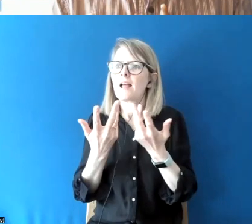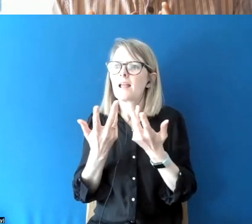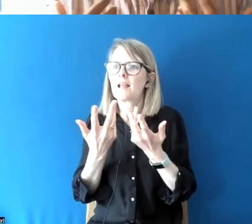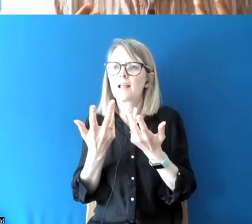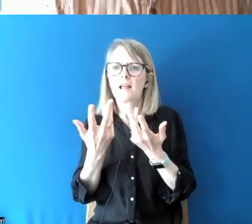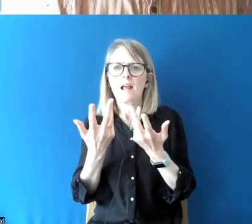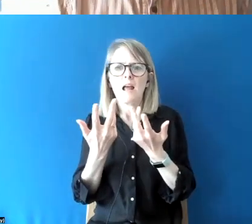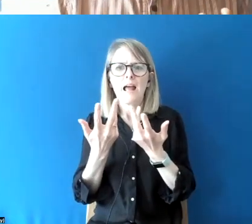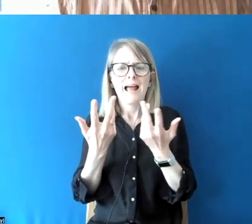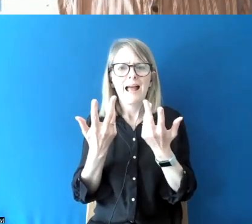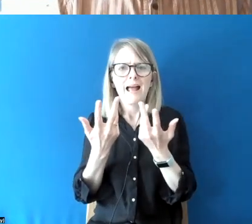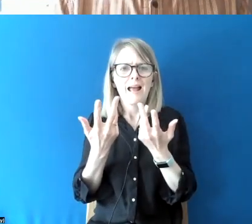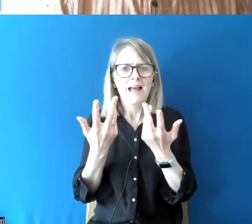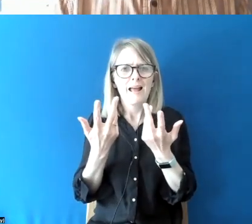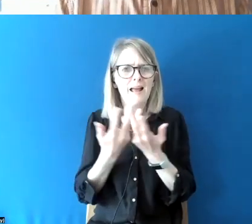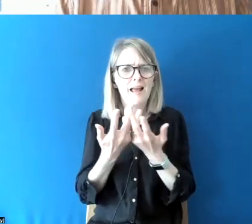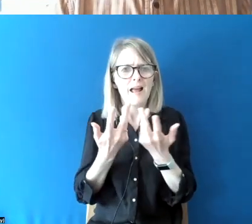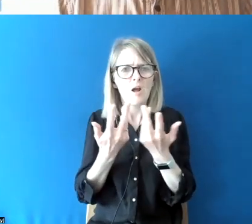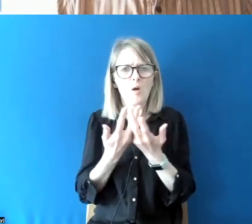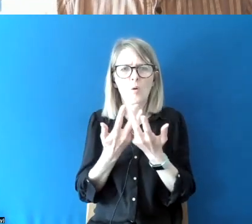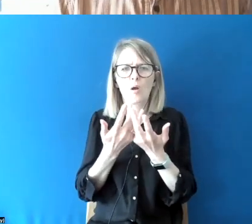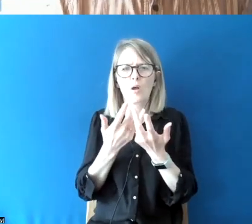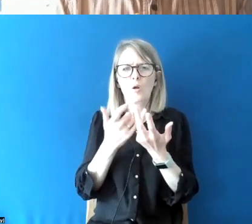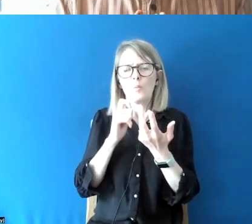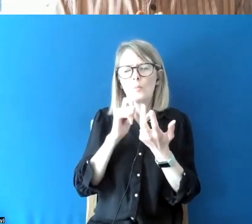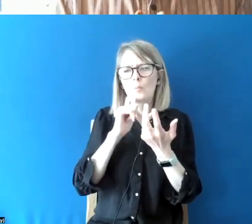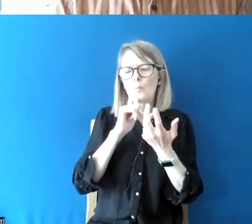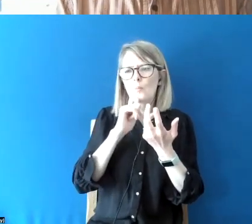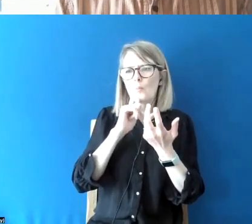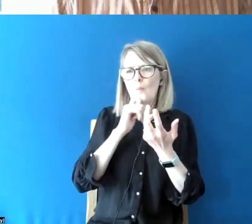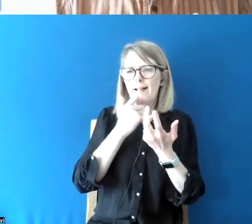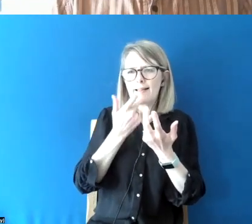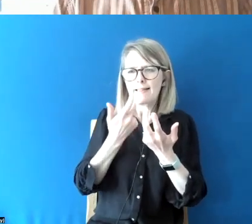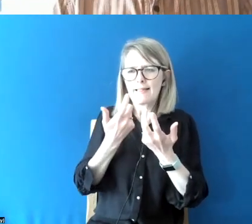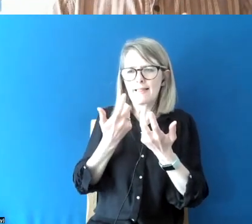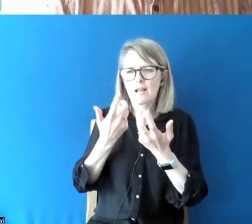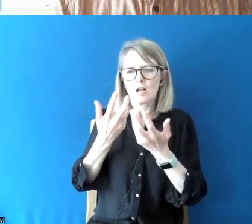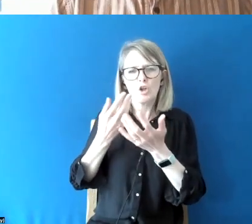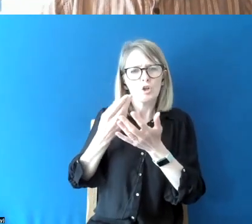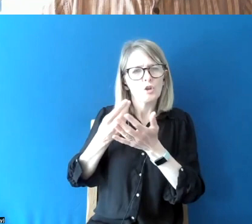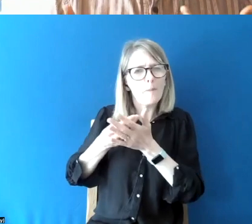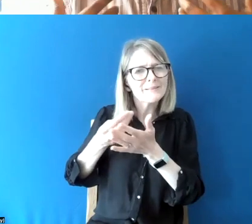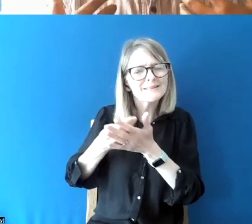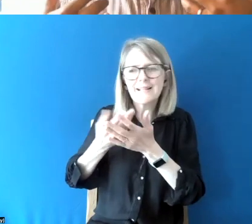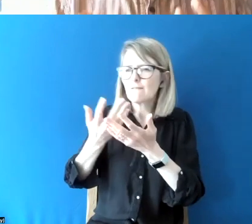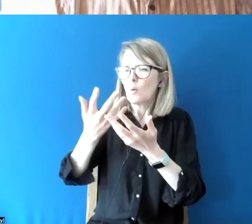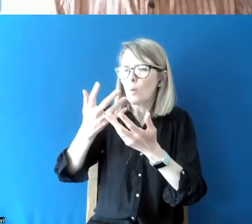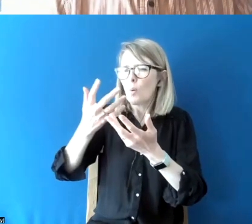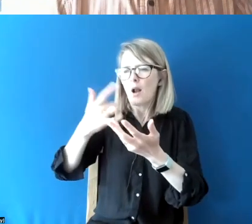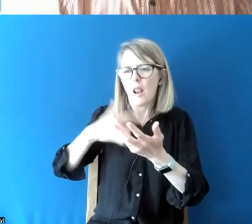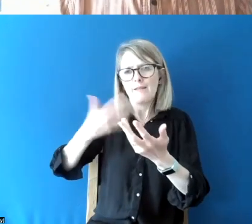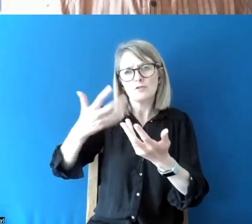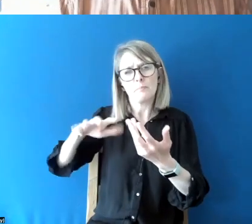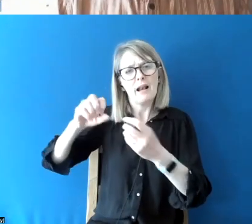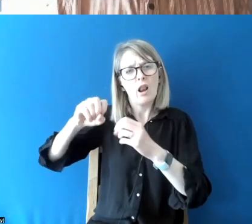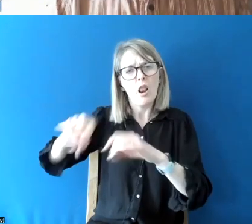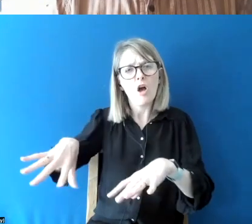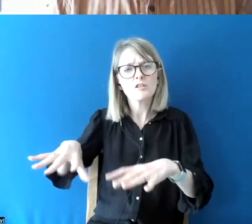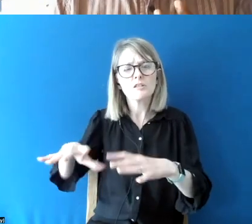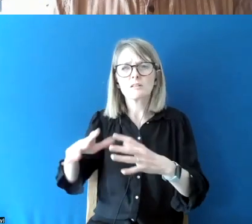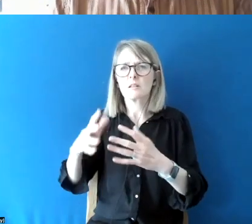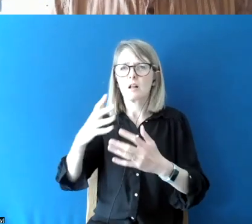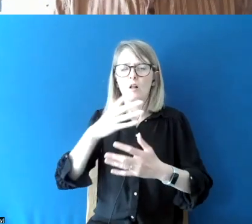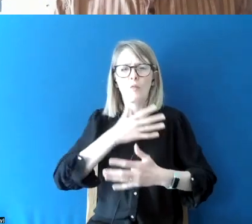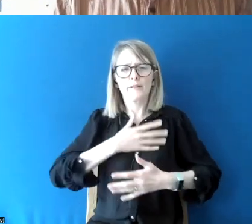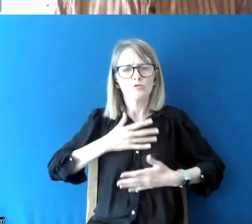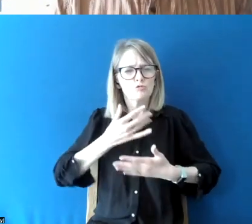kind of compensate the lives that has been lost, compensate for the hurt, the trauma of history.